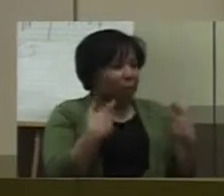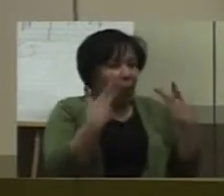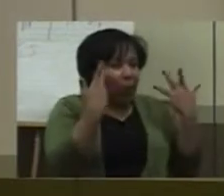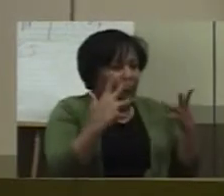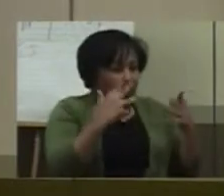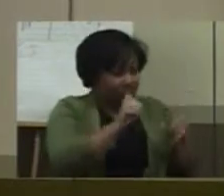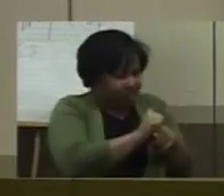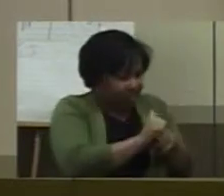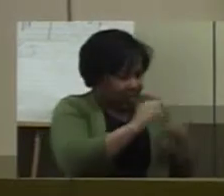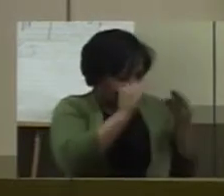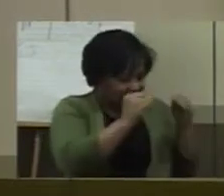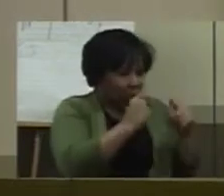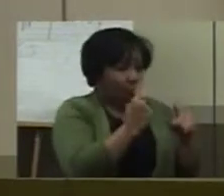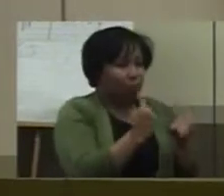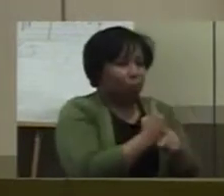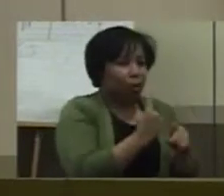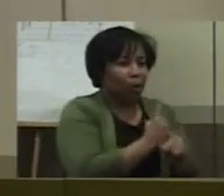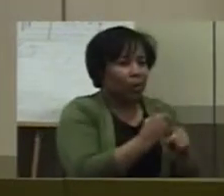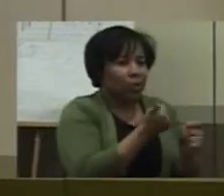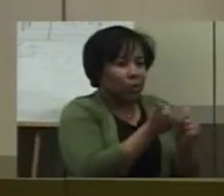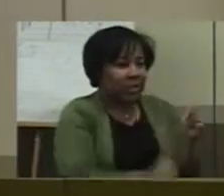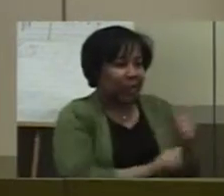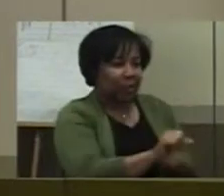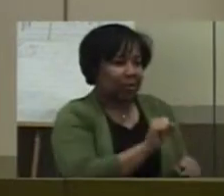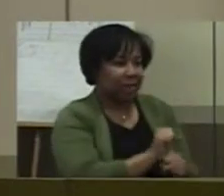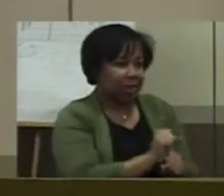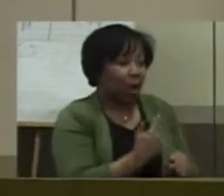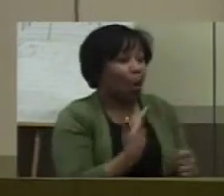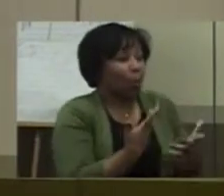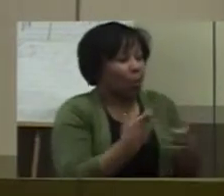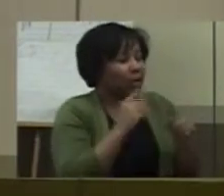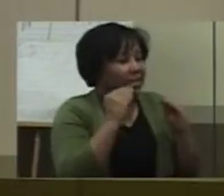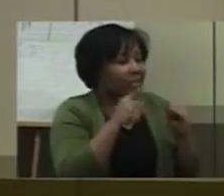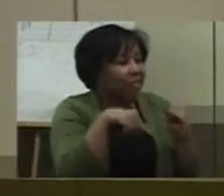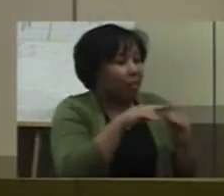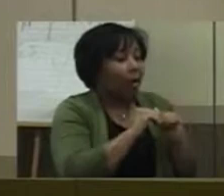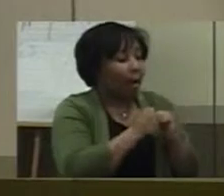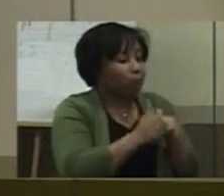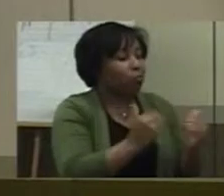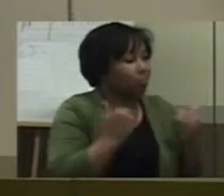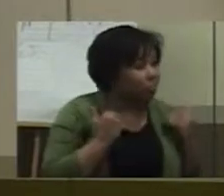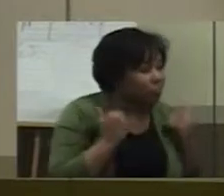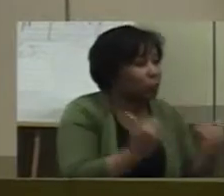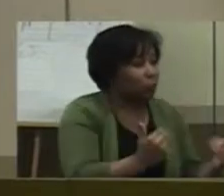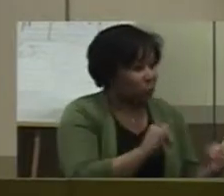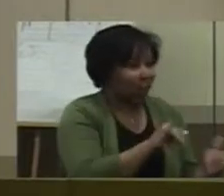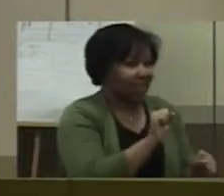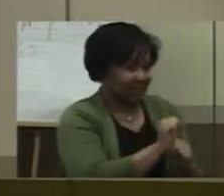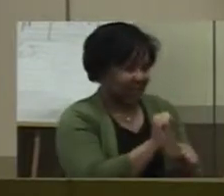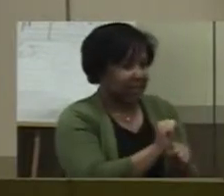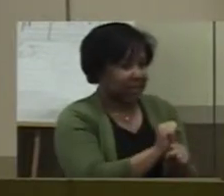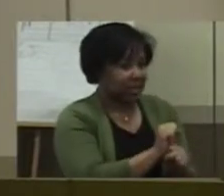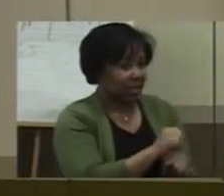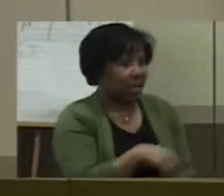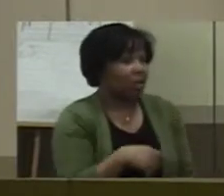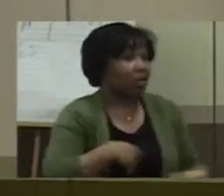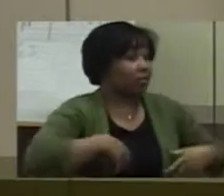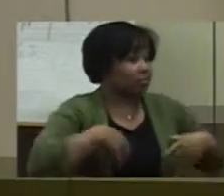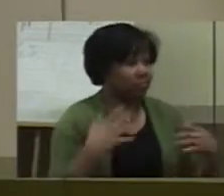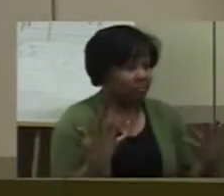want to teach students appropriate ways to escape the task. They want to teach the students to do the task.